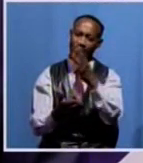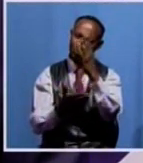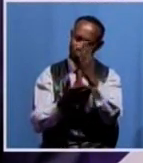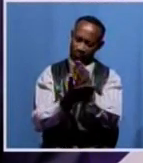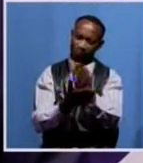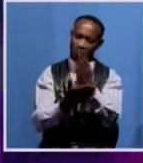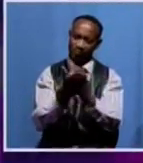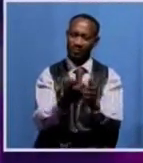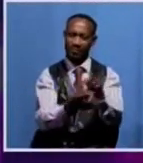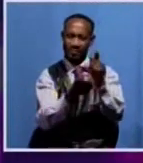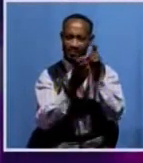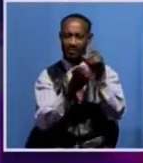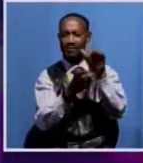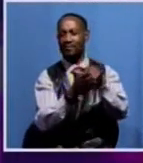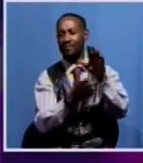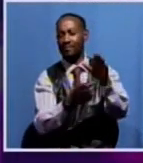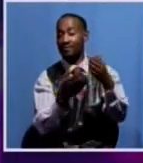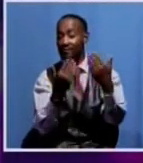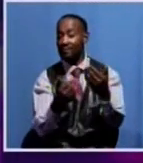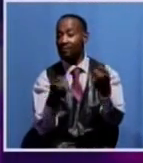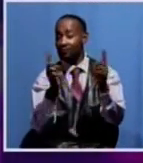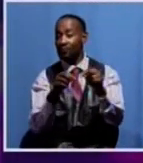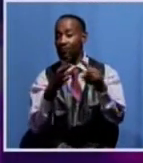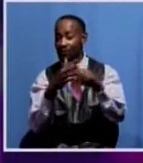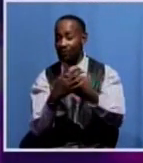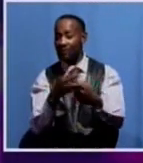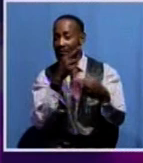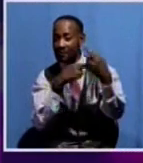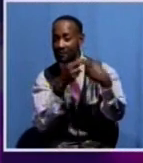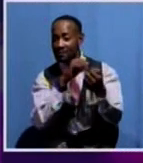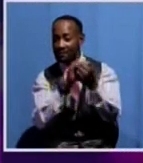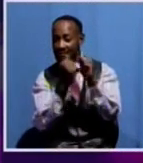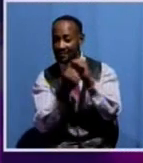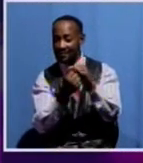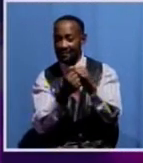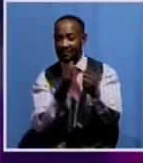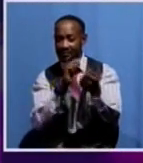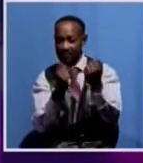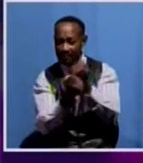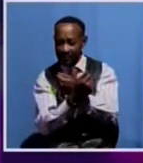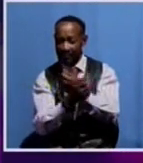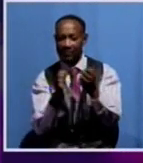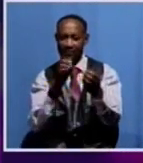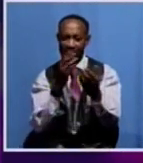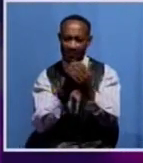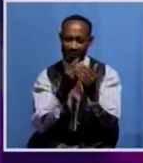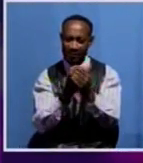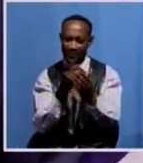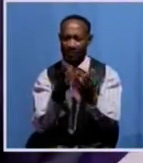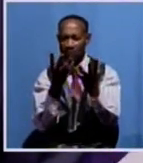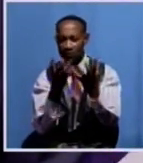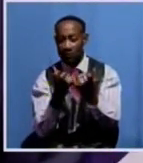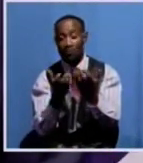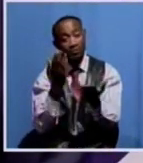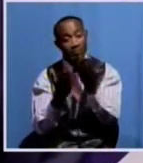about. But then when you begin to refinance, again, you're accused of not caring for the future, because then you borrow and you know you won't be there